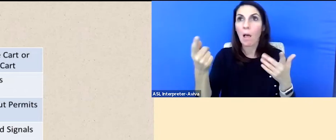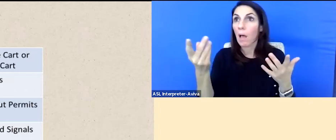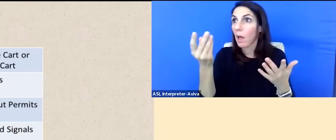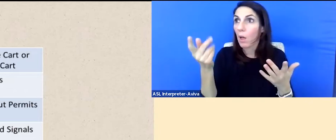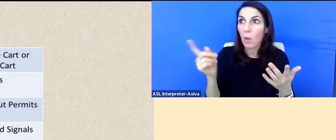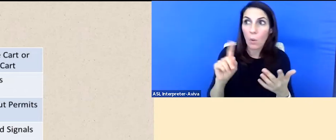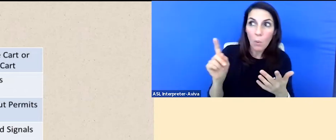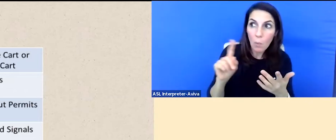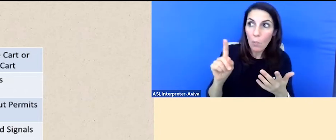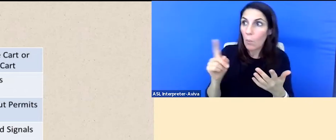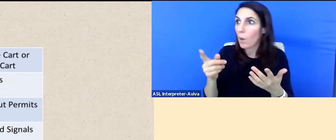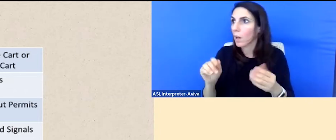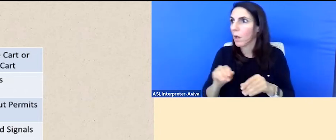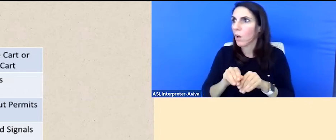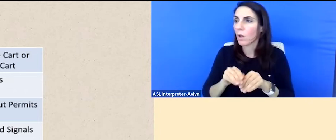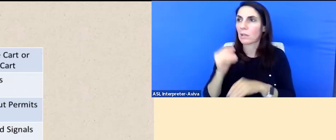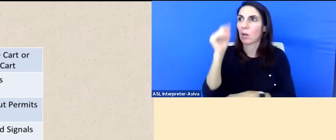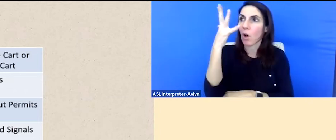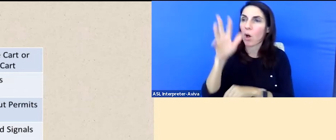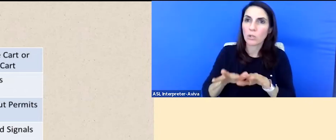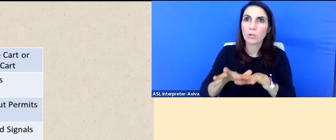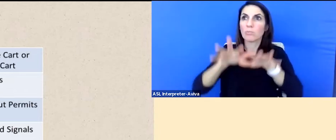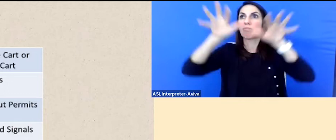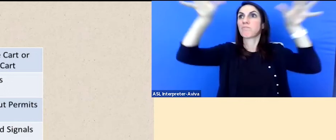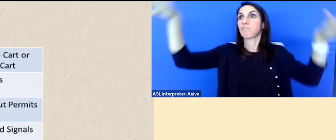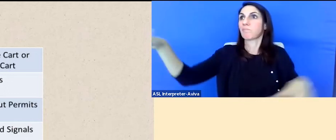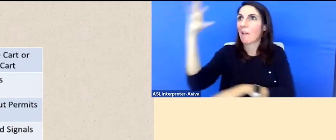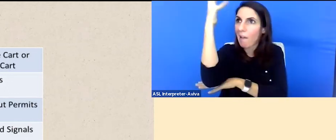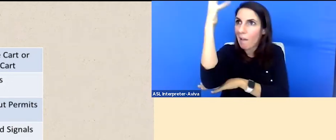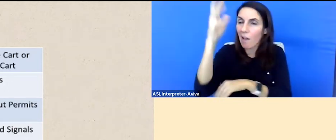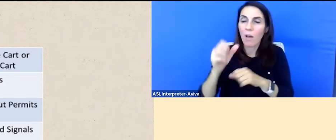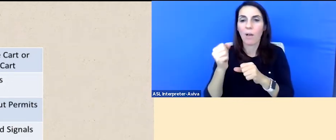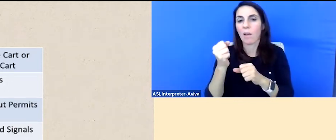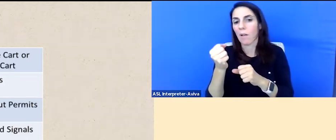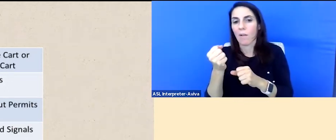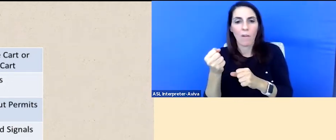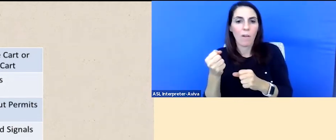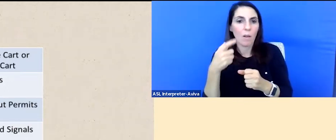or swales are overgrown. And we get those reports to the appropriate departments.